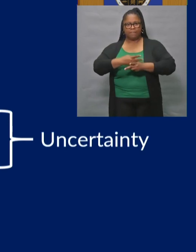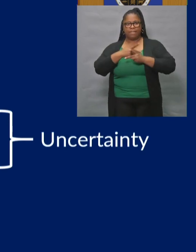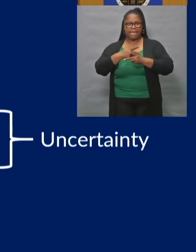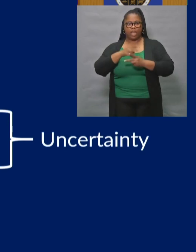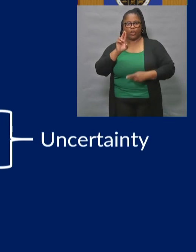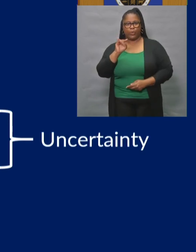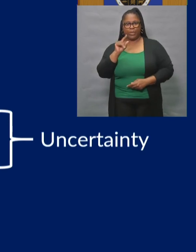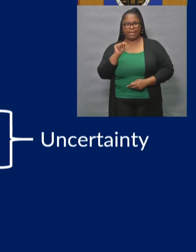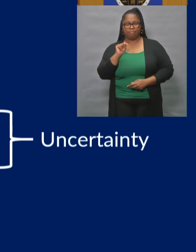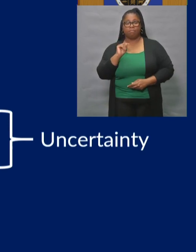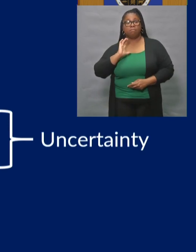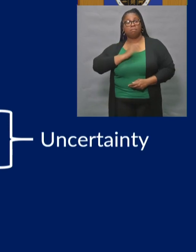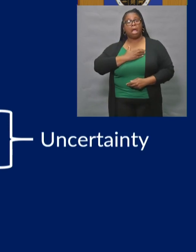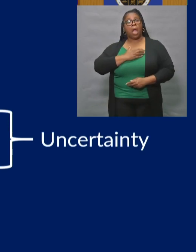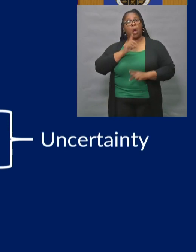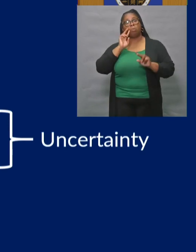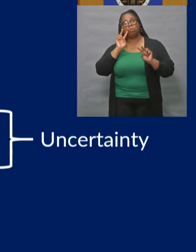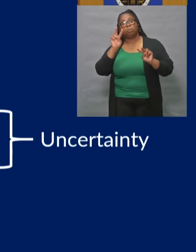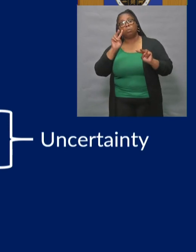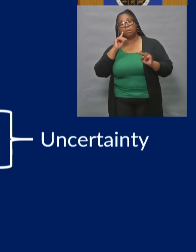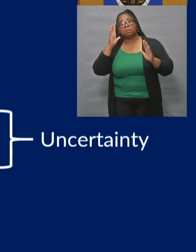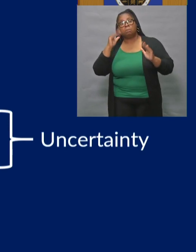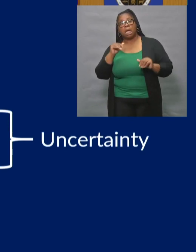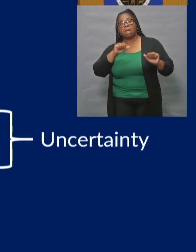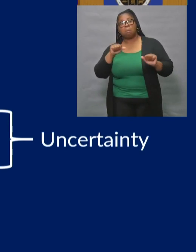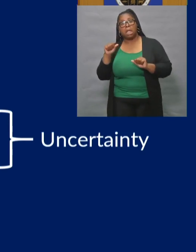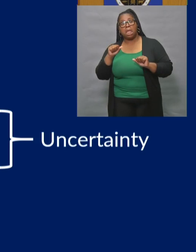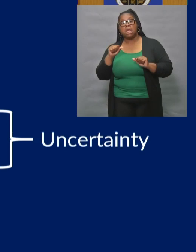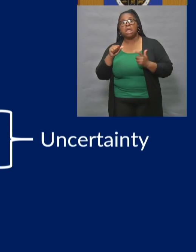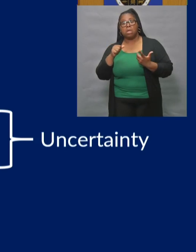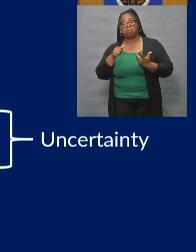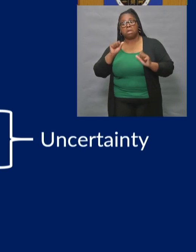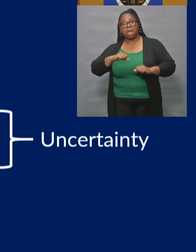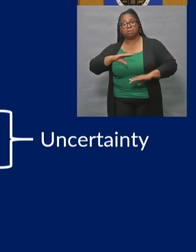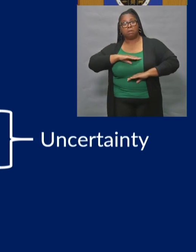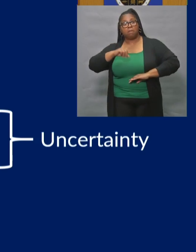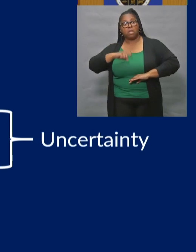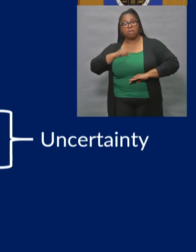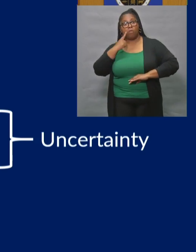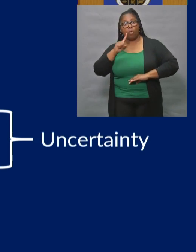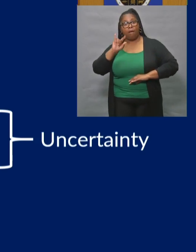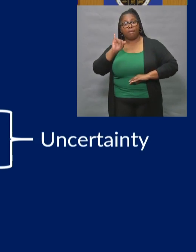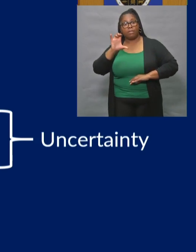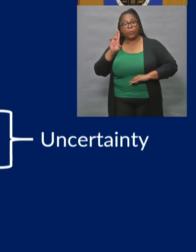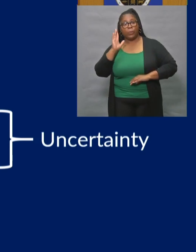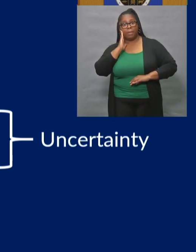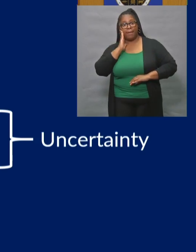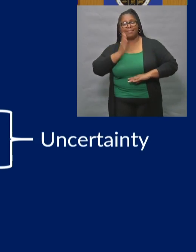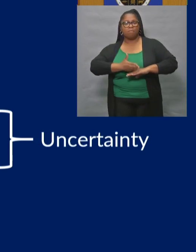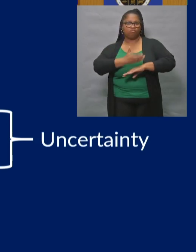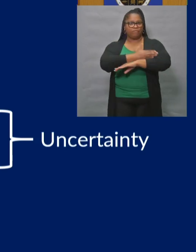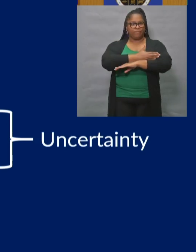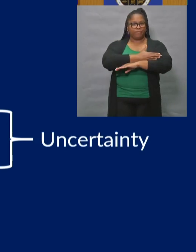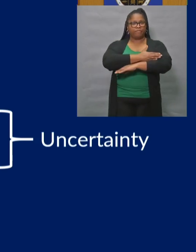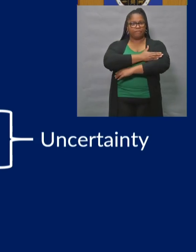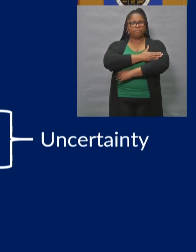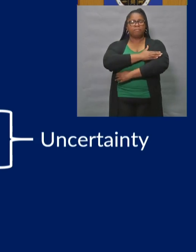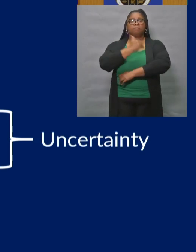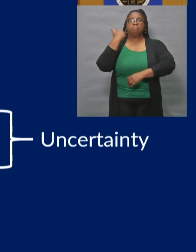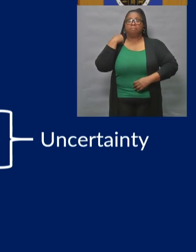to meet the demand for ICU beds also continues to improve. If you recall, 10 days ago, the model indicated that there was more